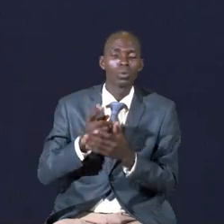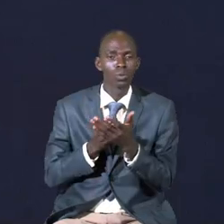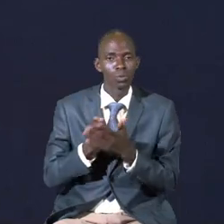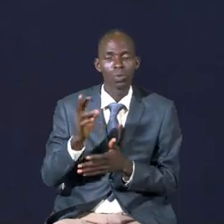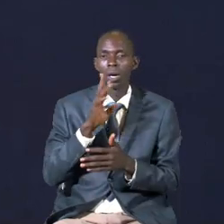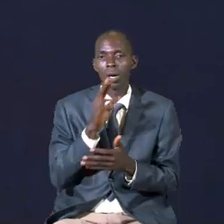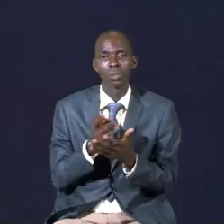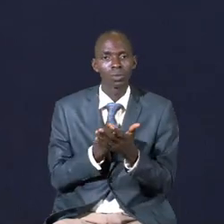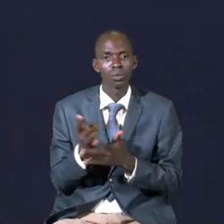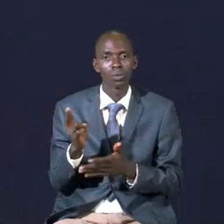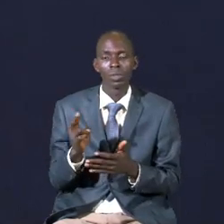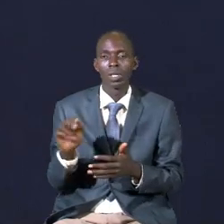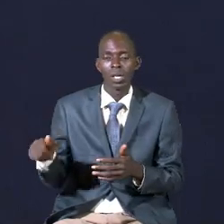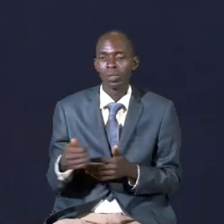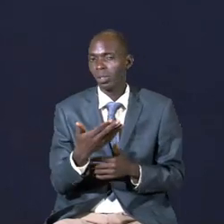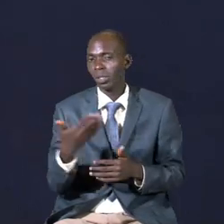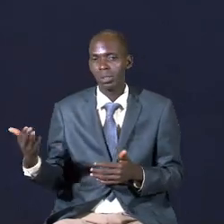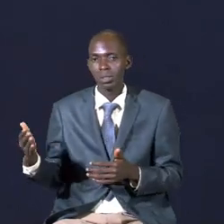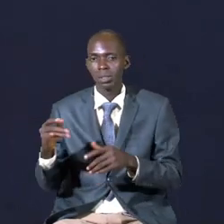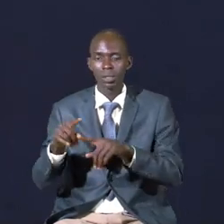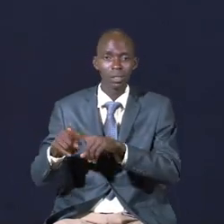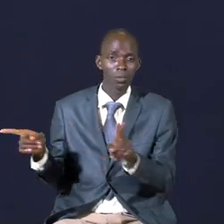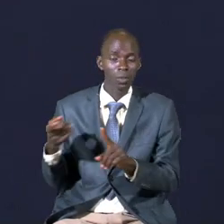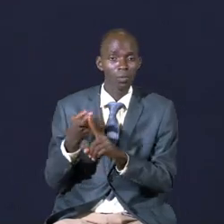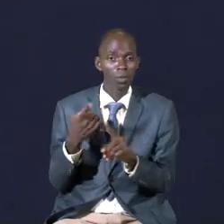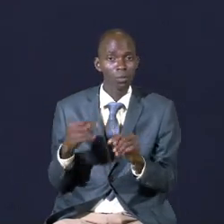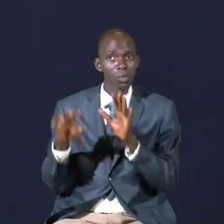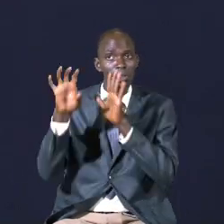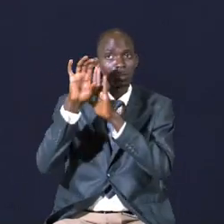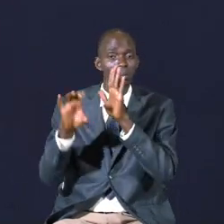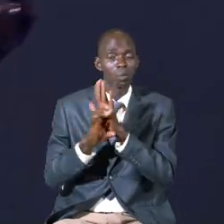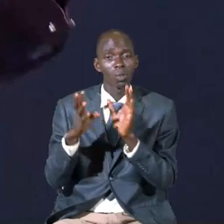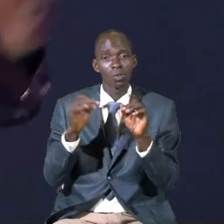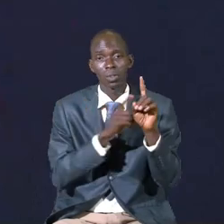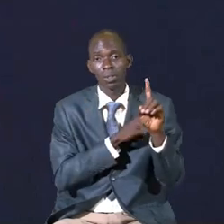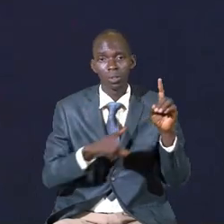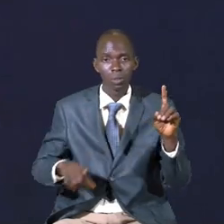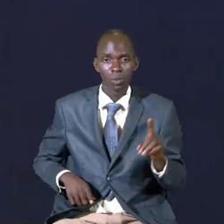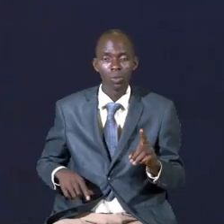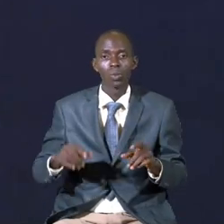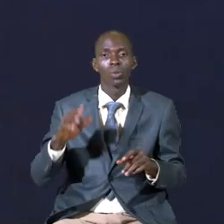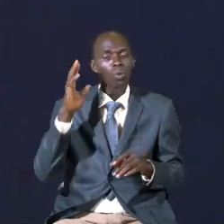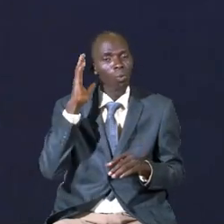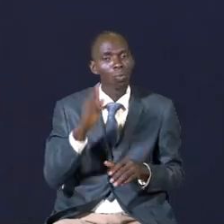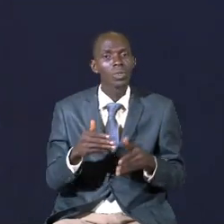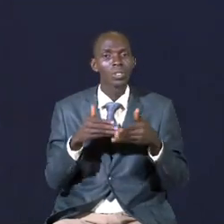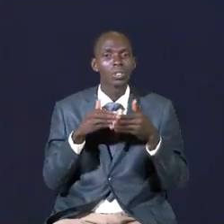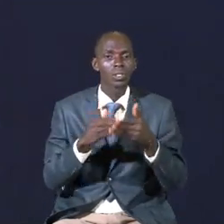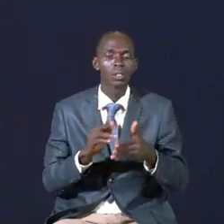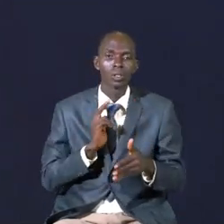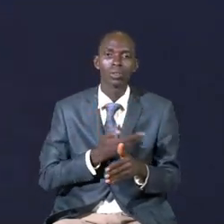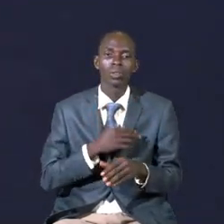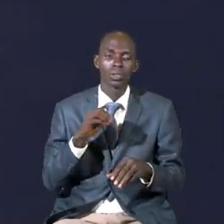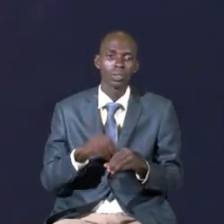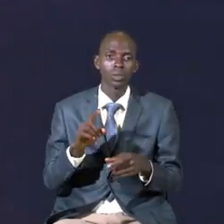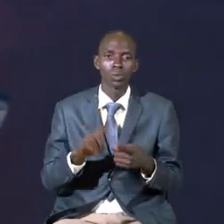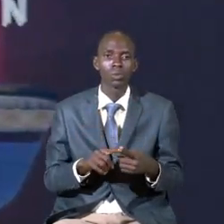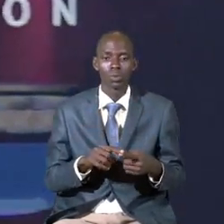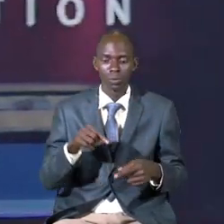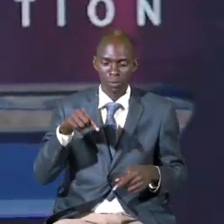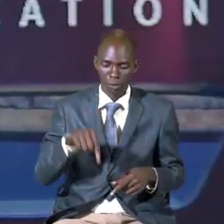indifferent from the commandments of the lord will lead us into errol and you want to